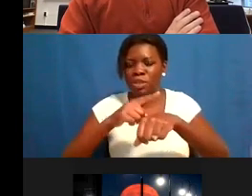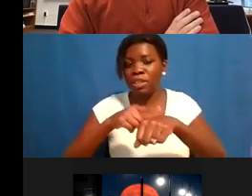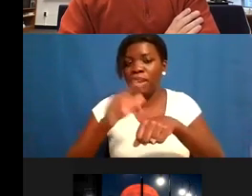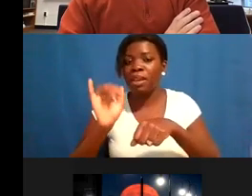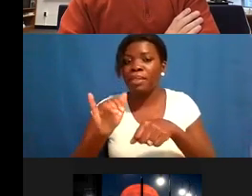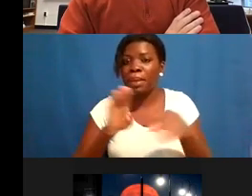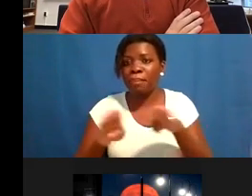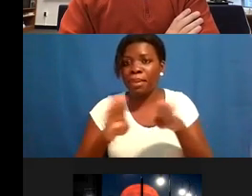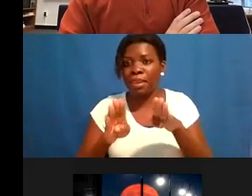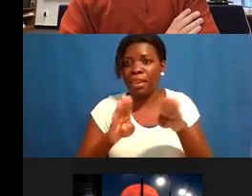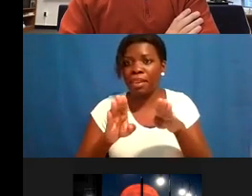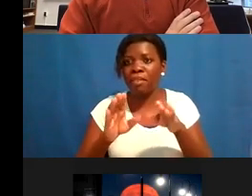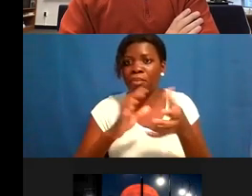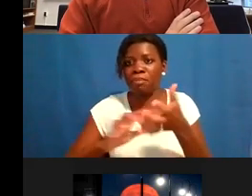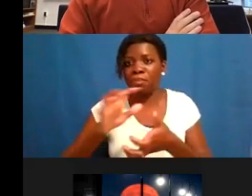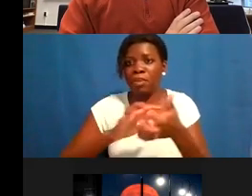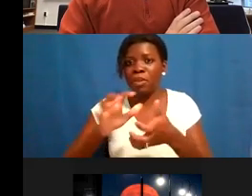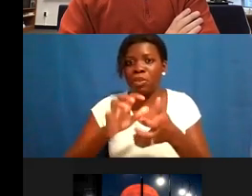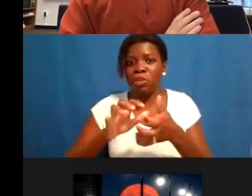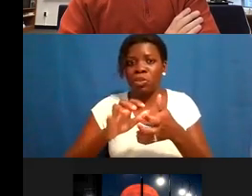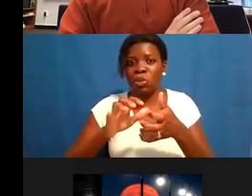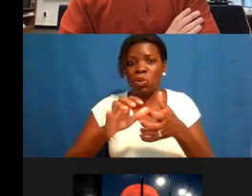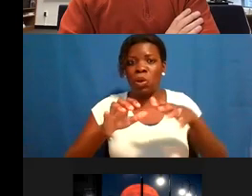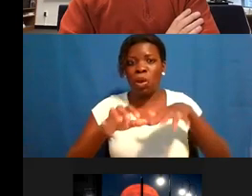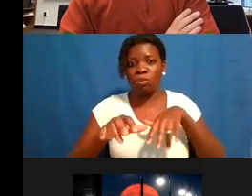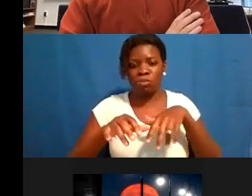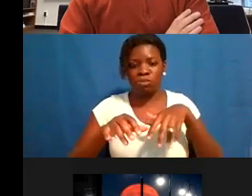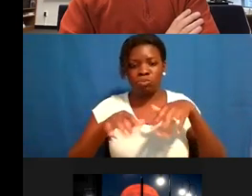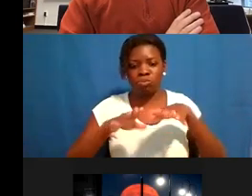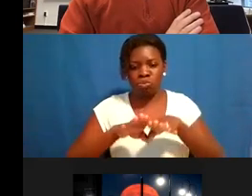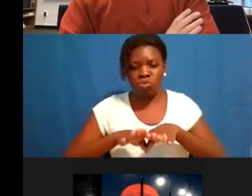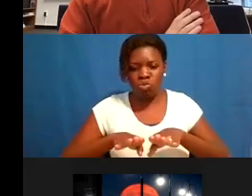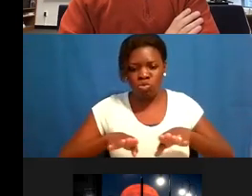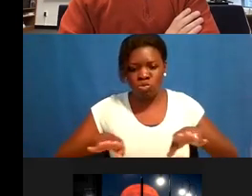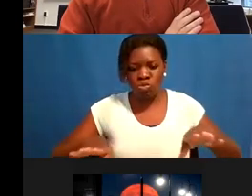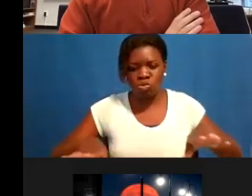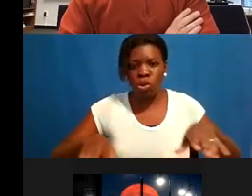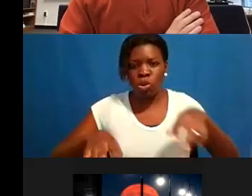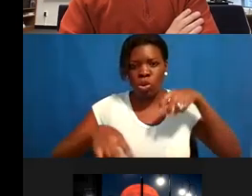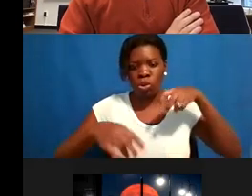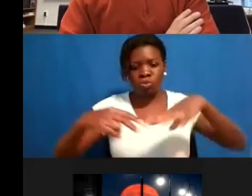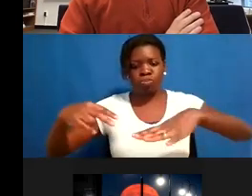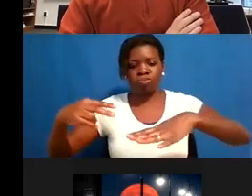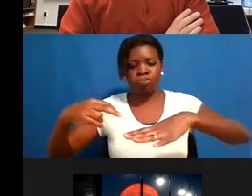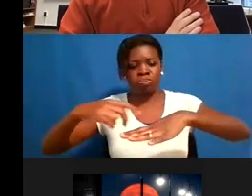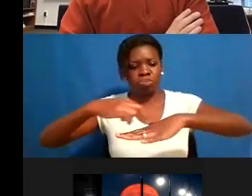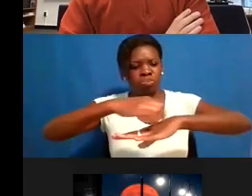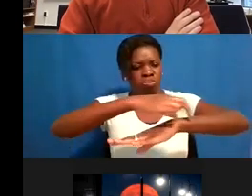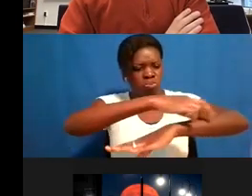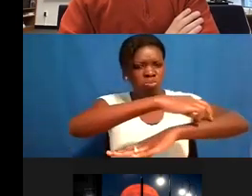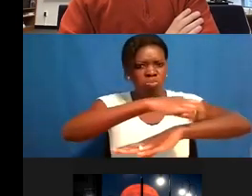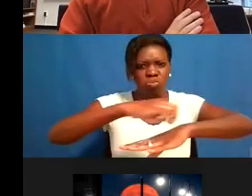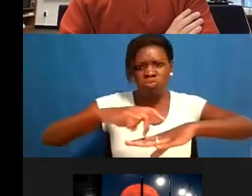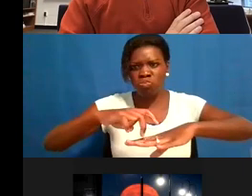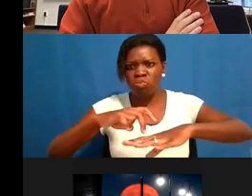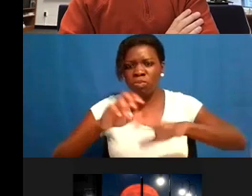mixture and fill swimming pools with cornstarch mixture. And if you're interested, you can run around and do all types of different